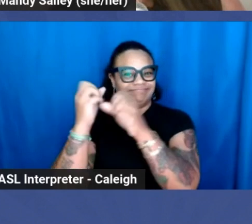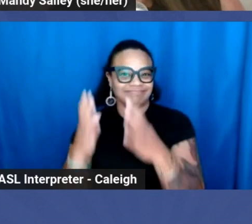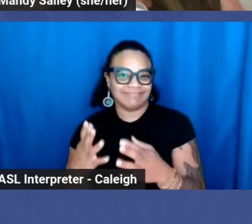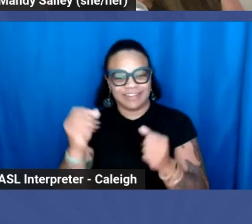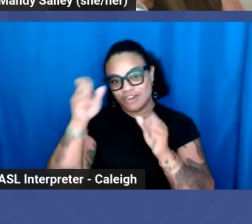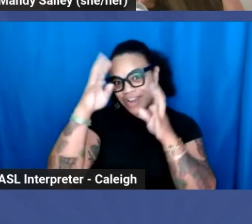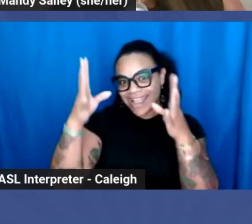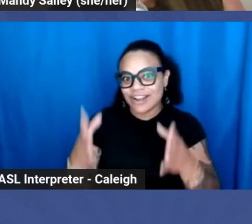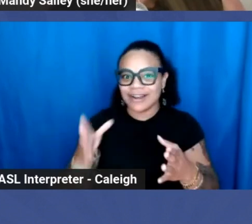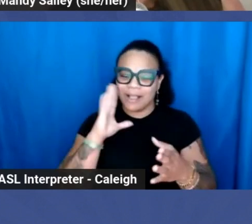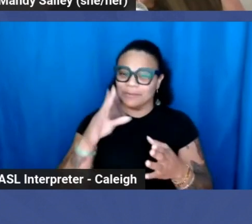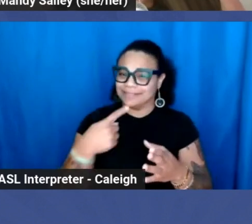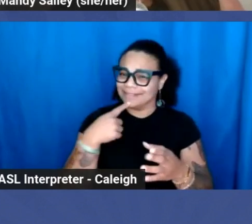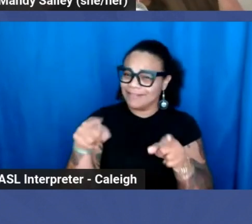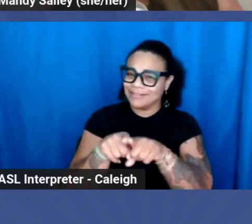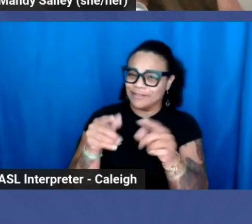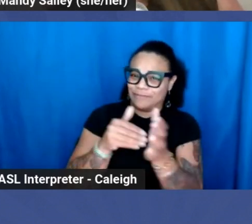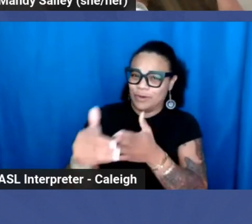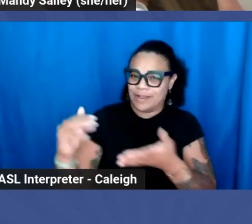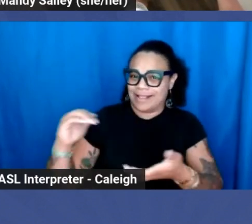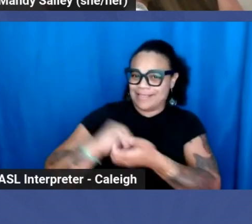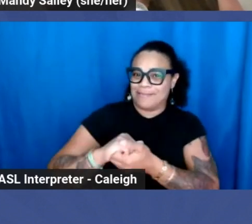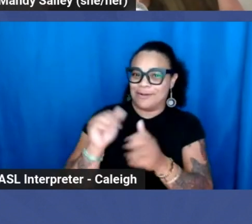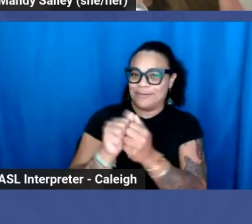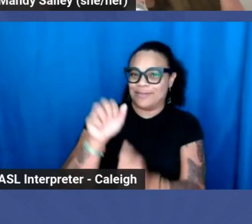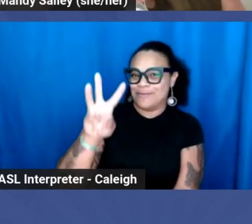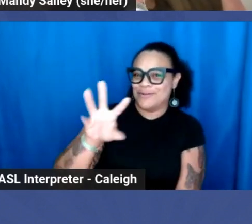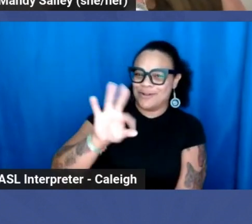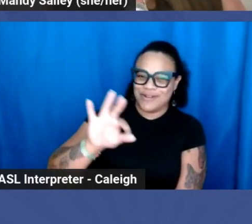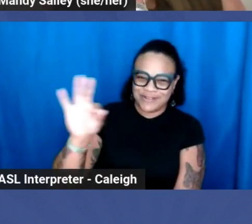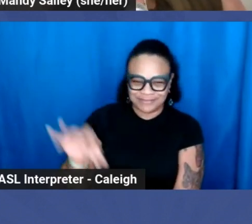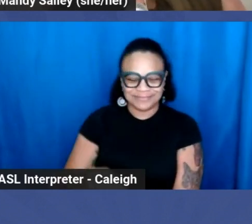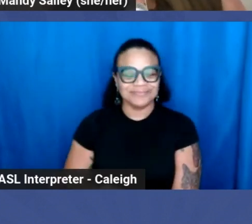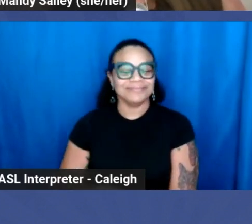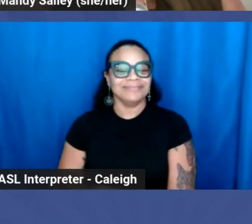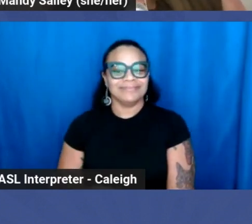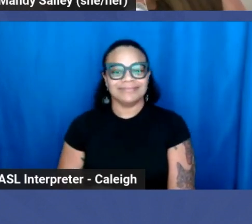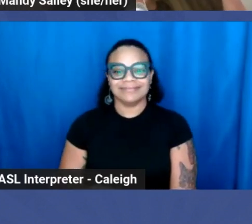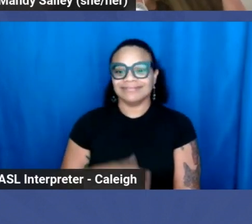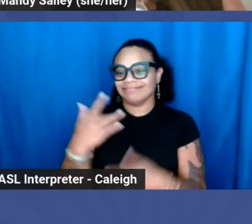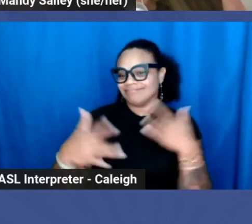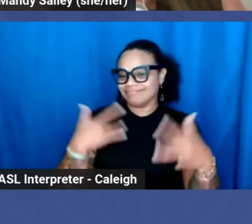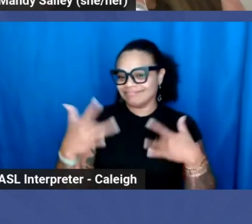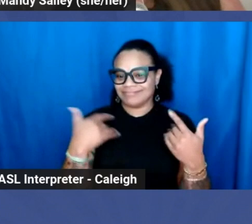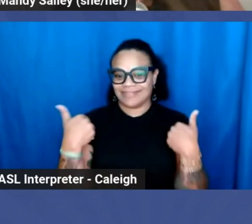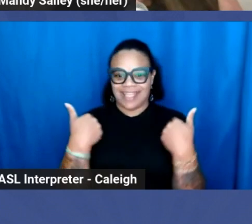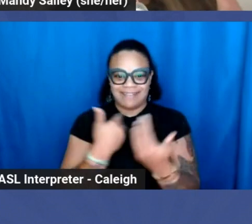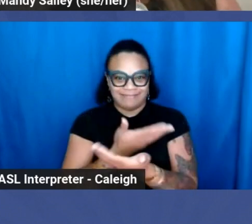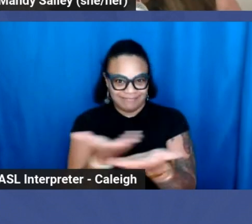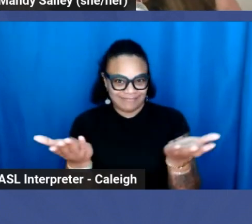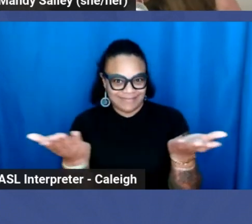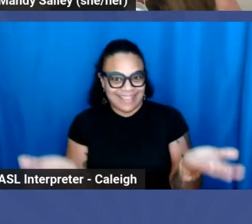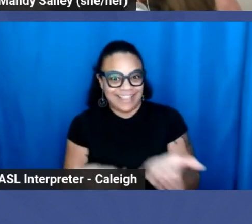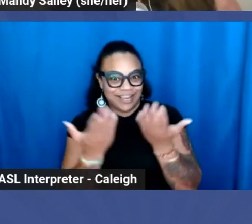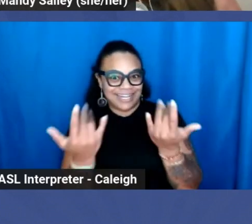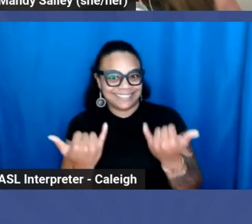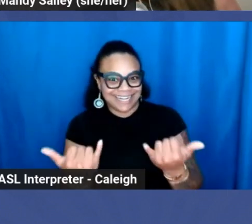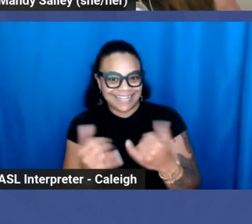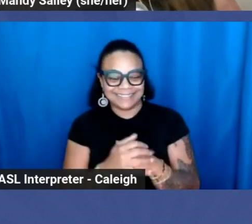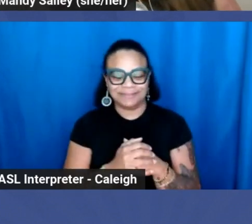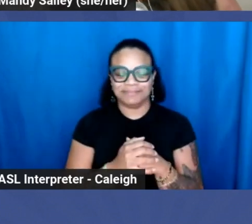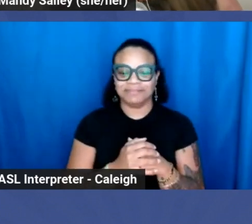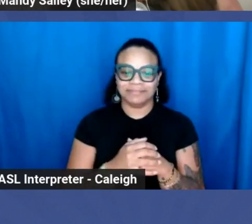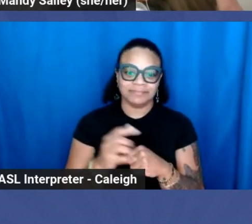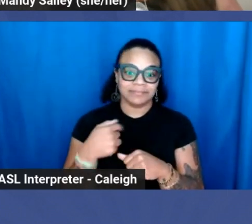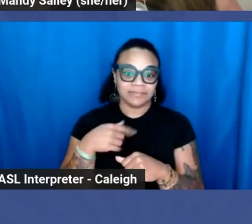say frequent collaborator with Woodhull. So very excited to have you all here today. And